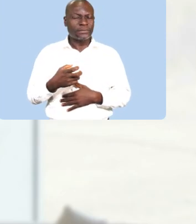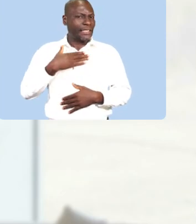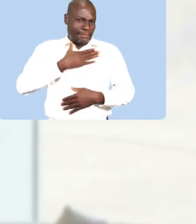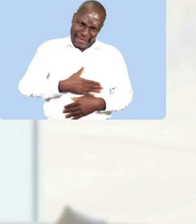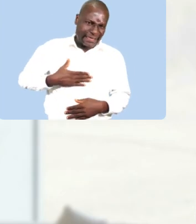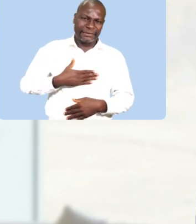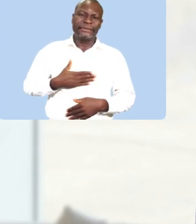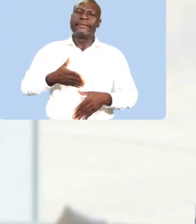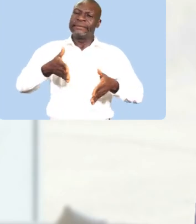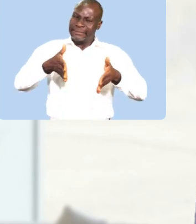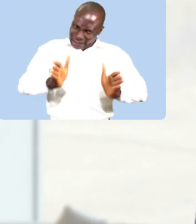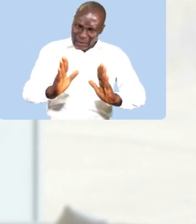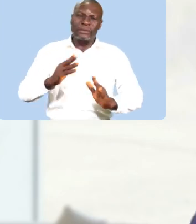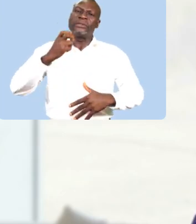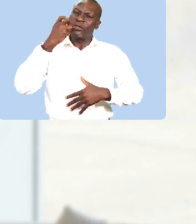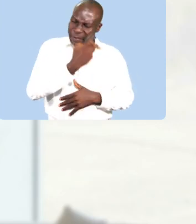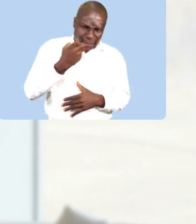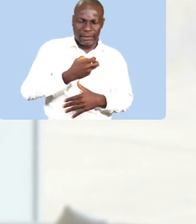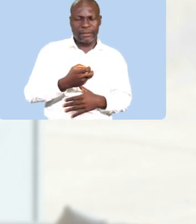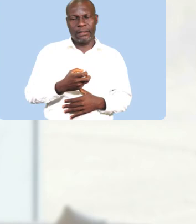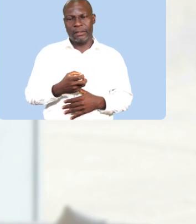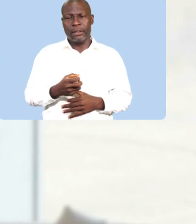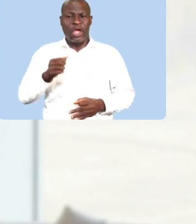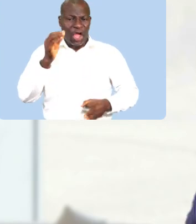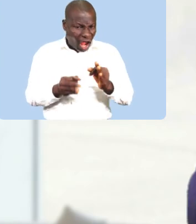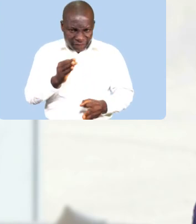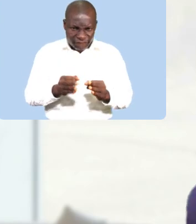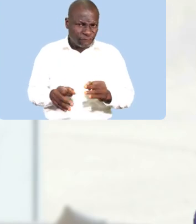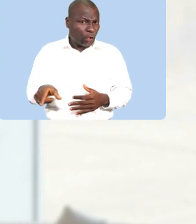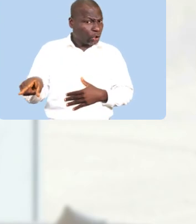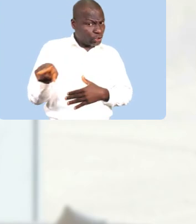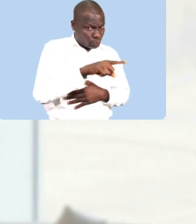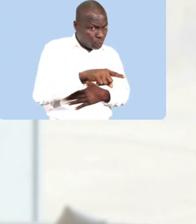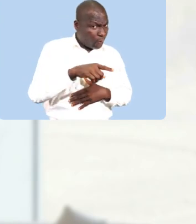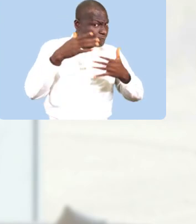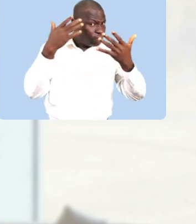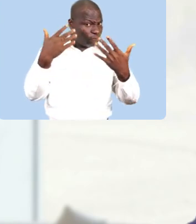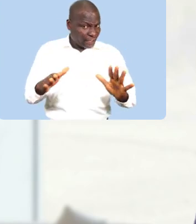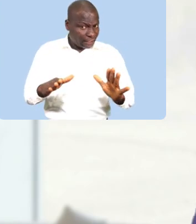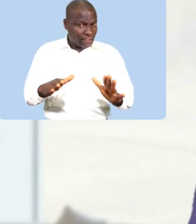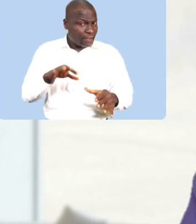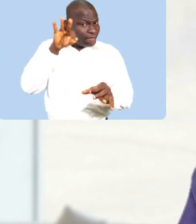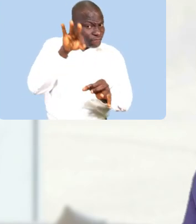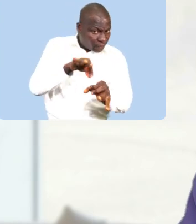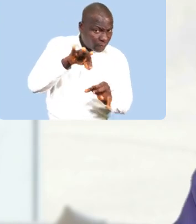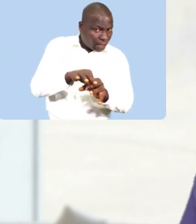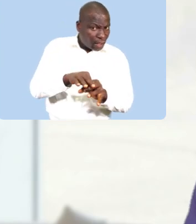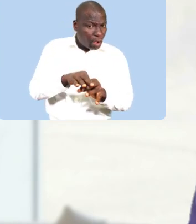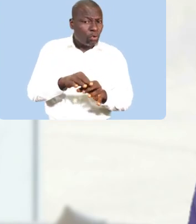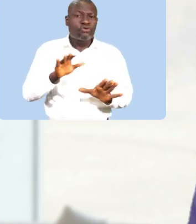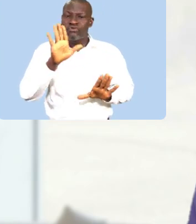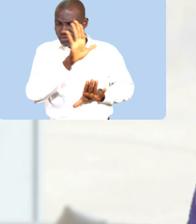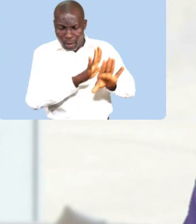intra. Nese mo ko ye. Nese ya 2 abano adi mamu ewia. A enkrofua e kase ye